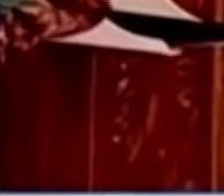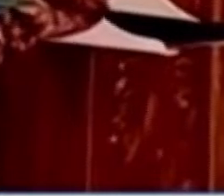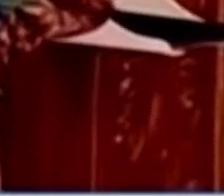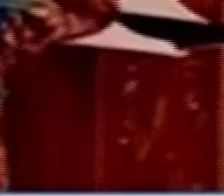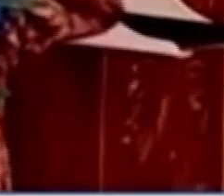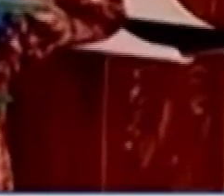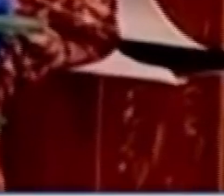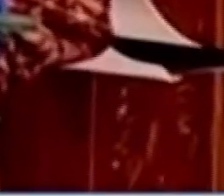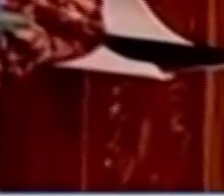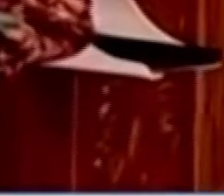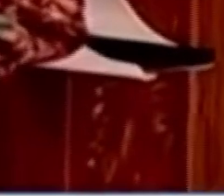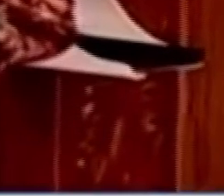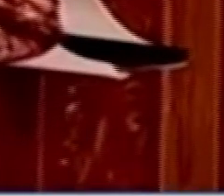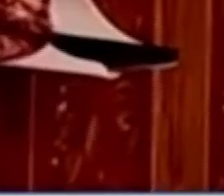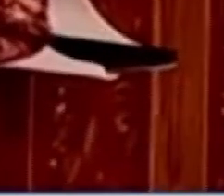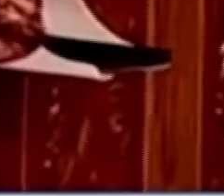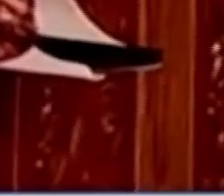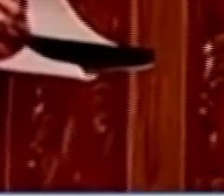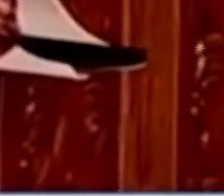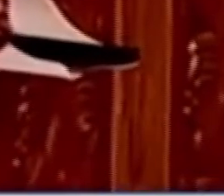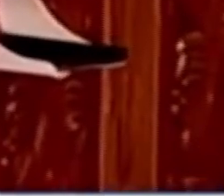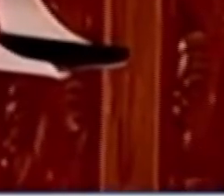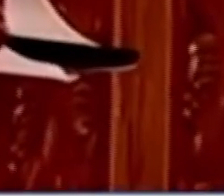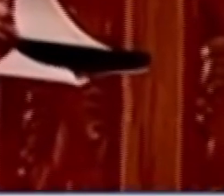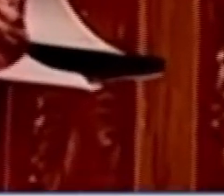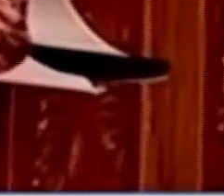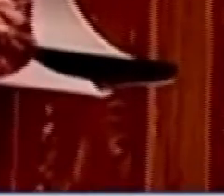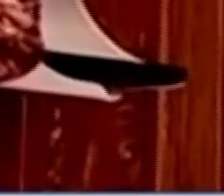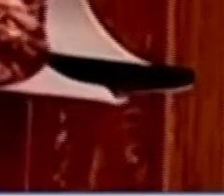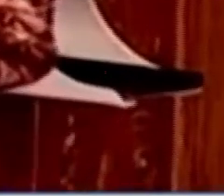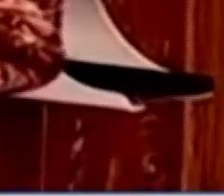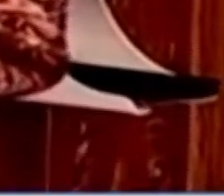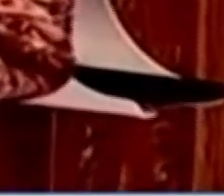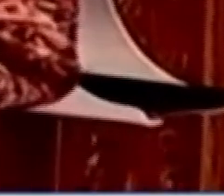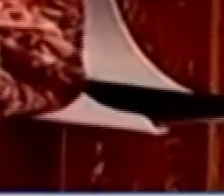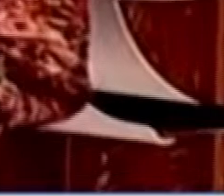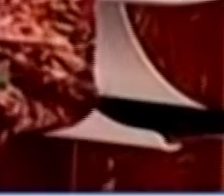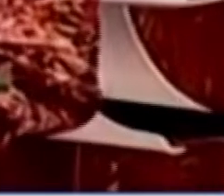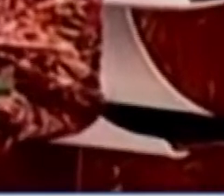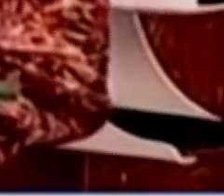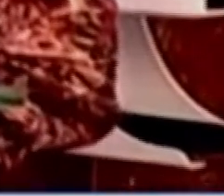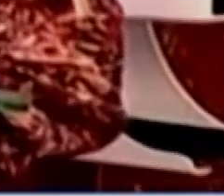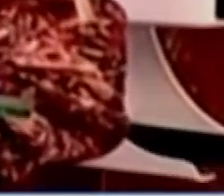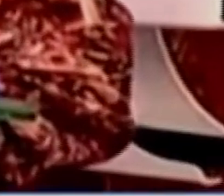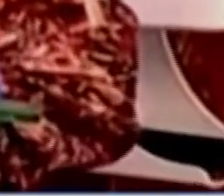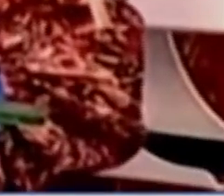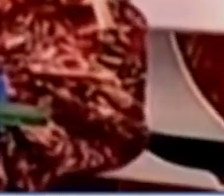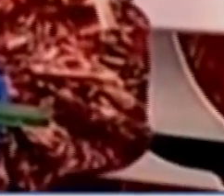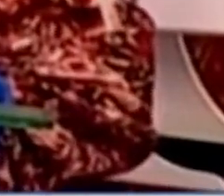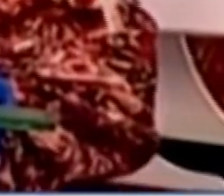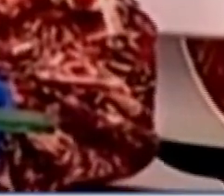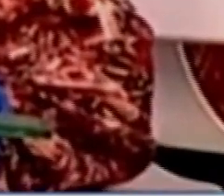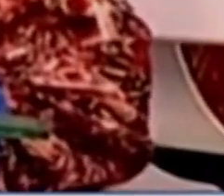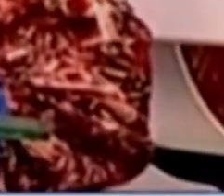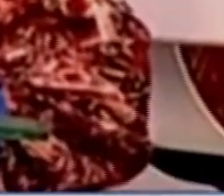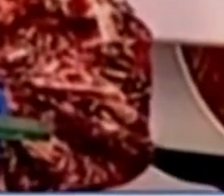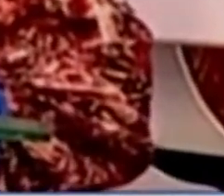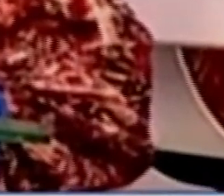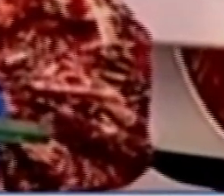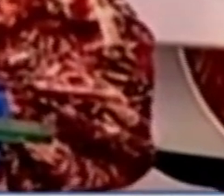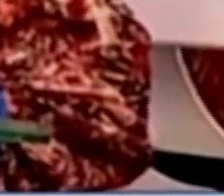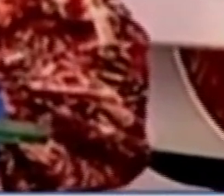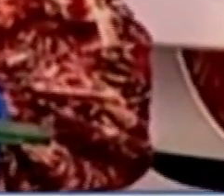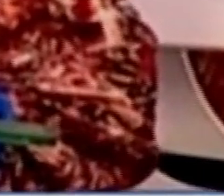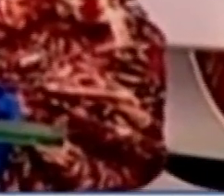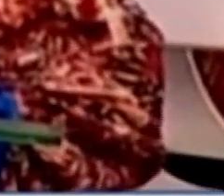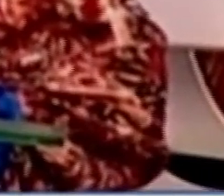do solemnly swear that the evidence that I shall give before the Senate in respect of the matters before